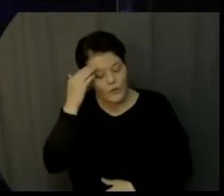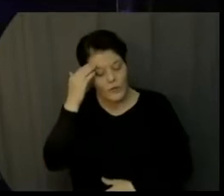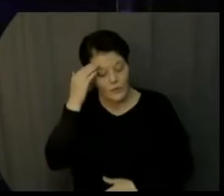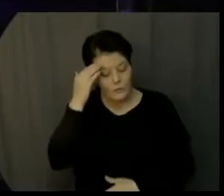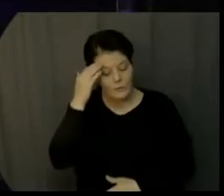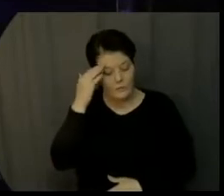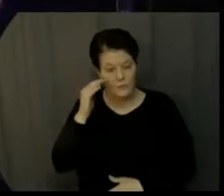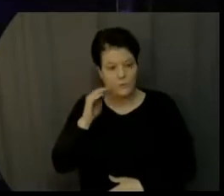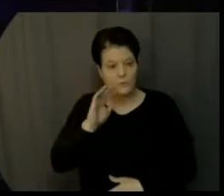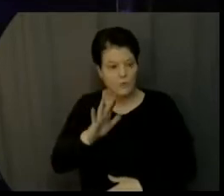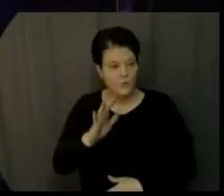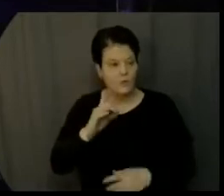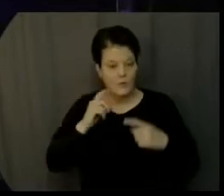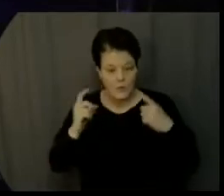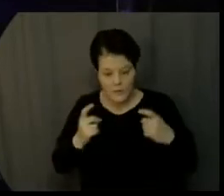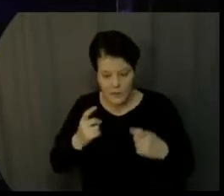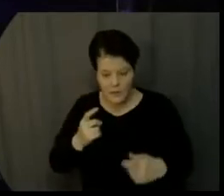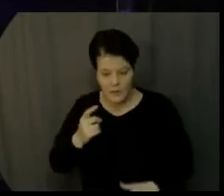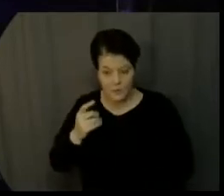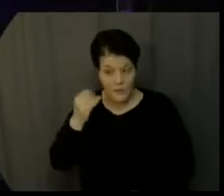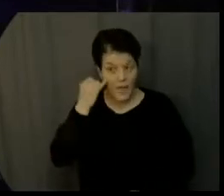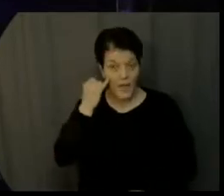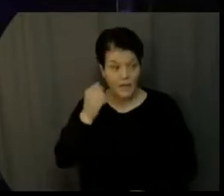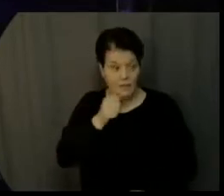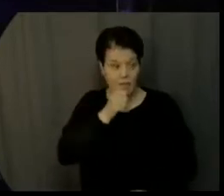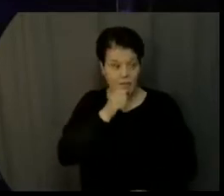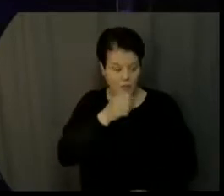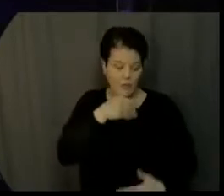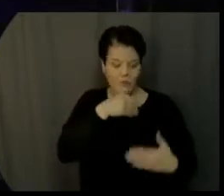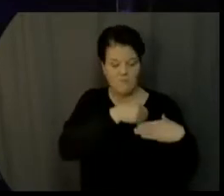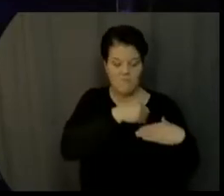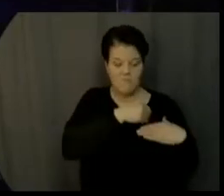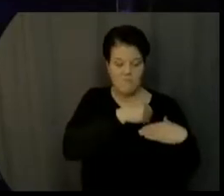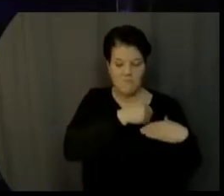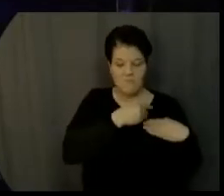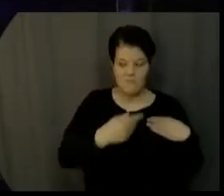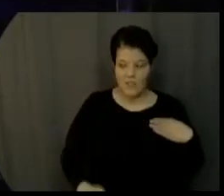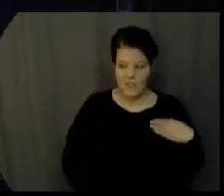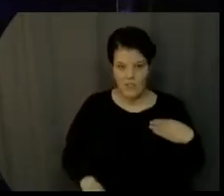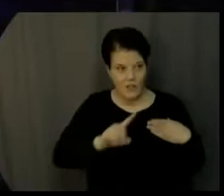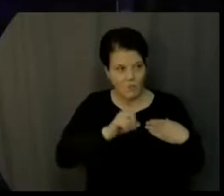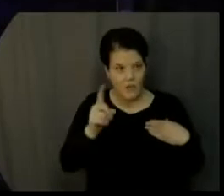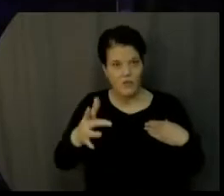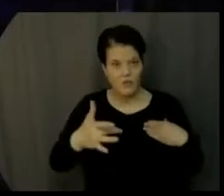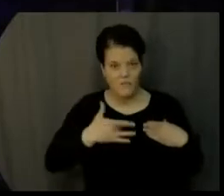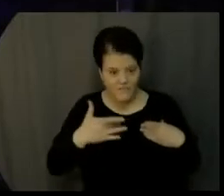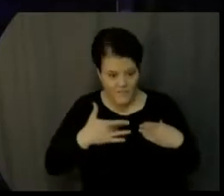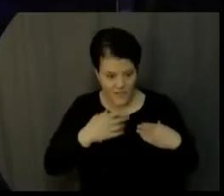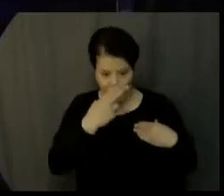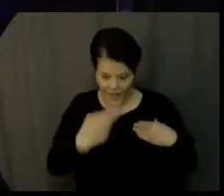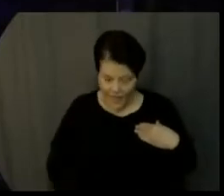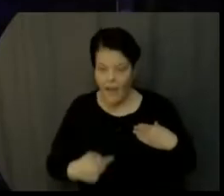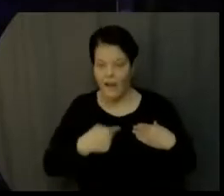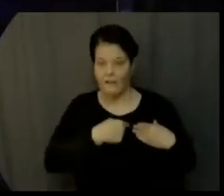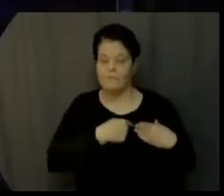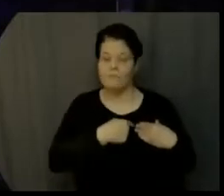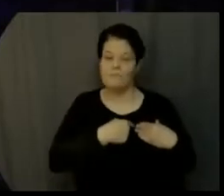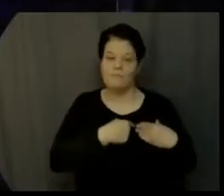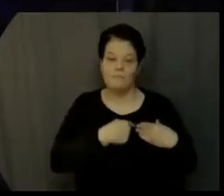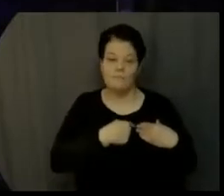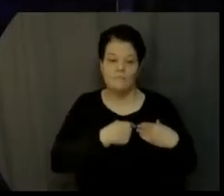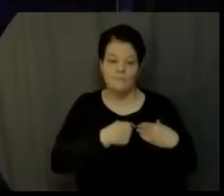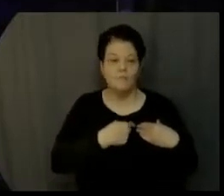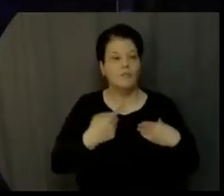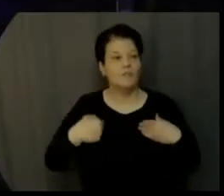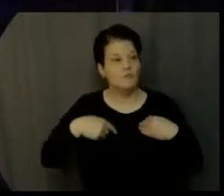knows about it, you feel condemnation, you feel guilt, you feel hell. And so we need saved from that, that we need to be made